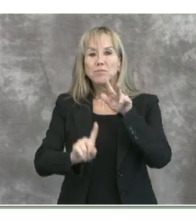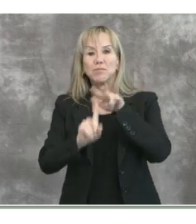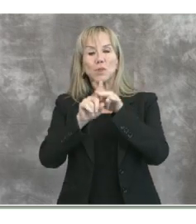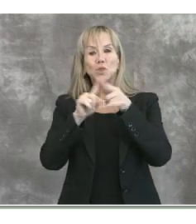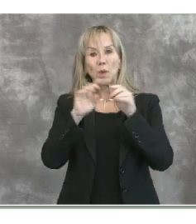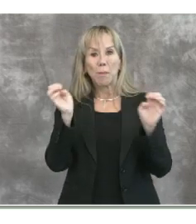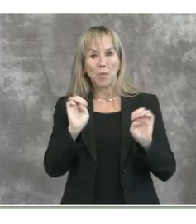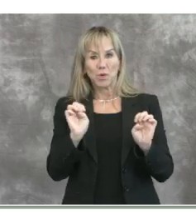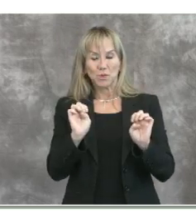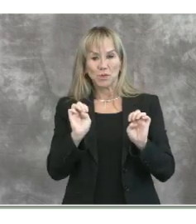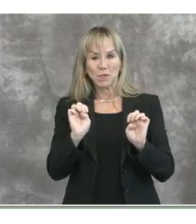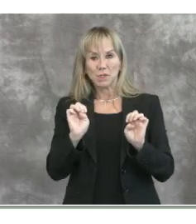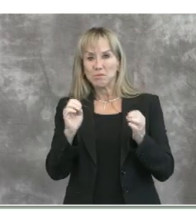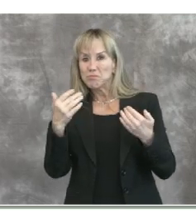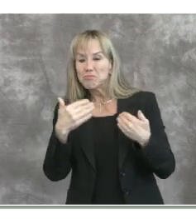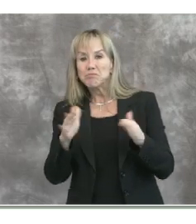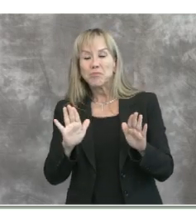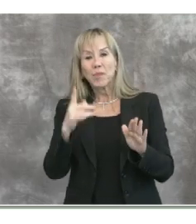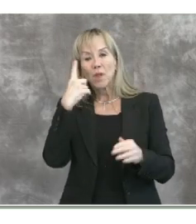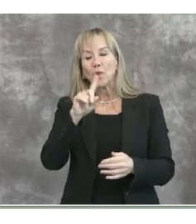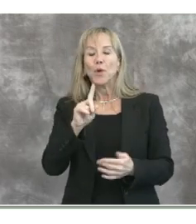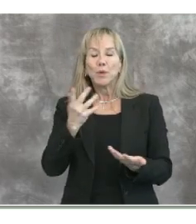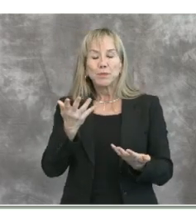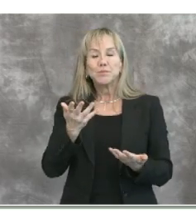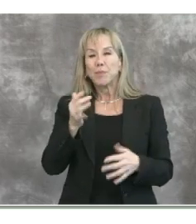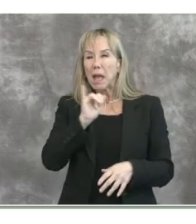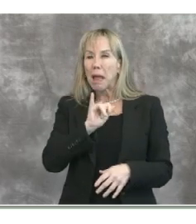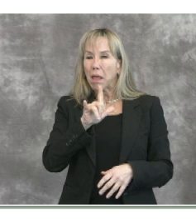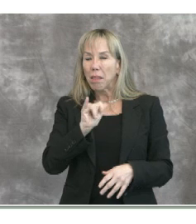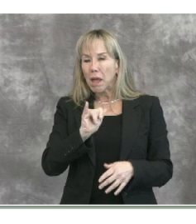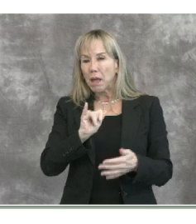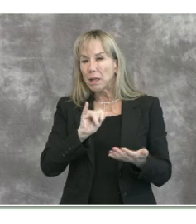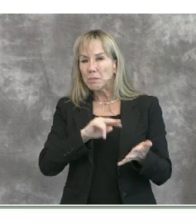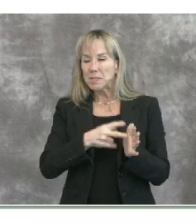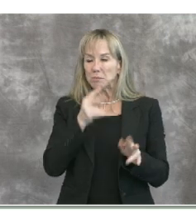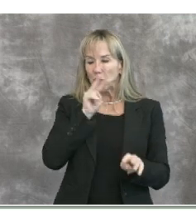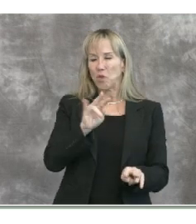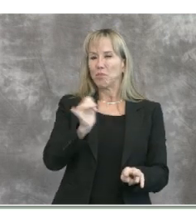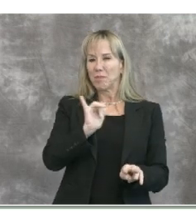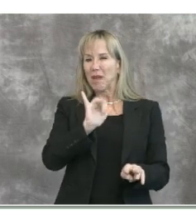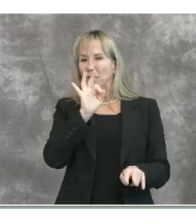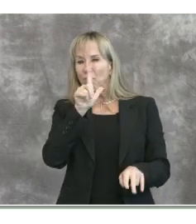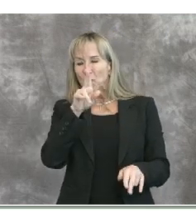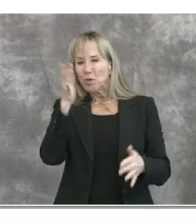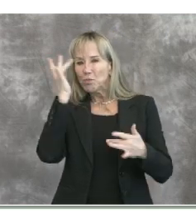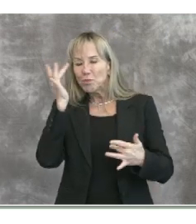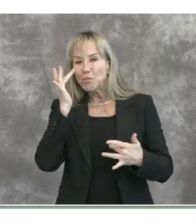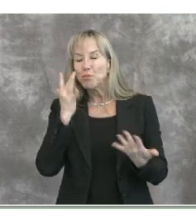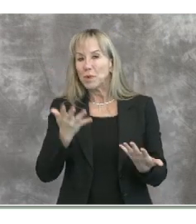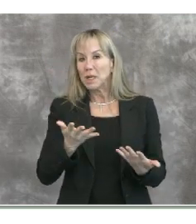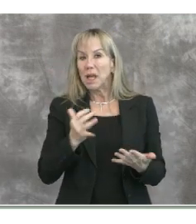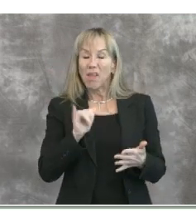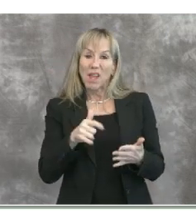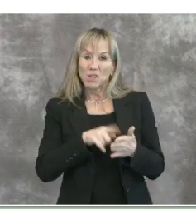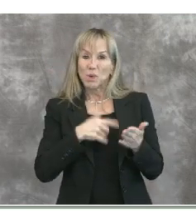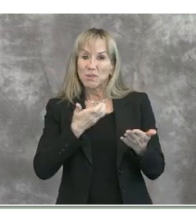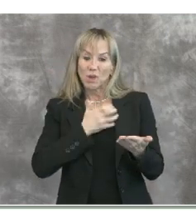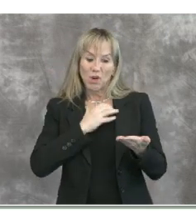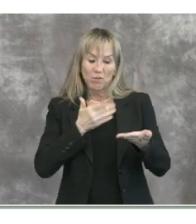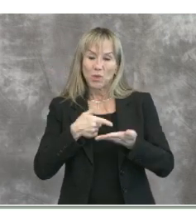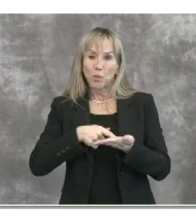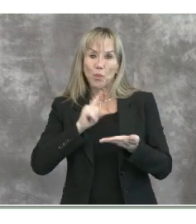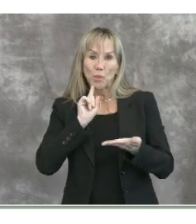departments for ILIs represented by the reports from our emergency